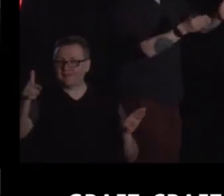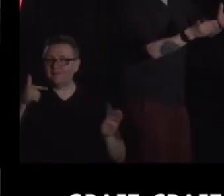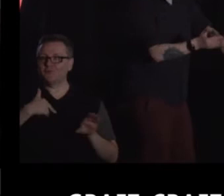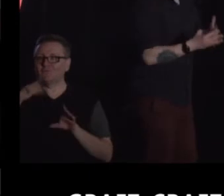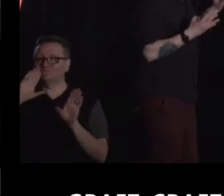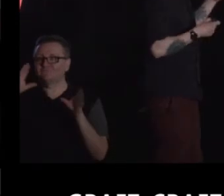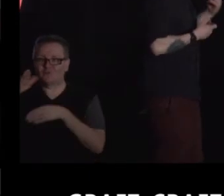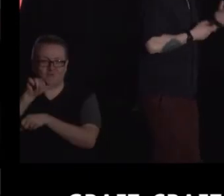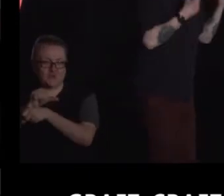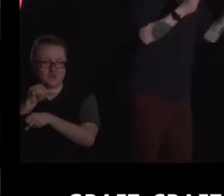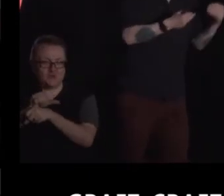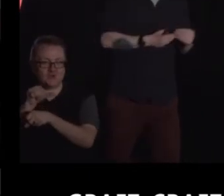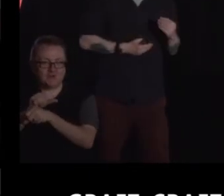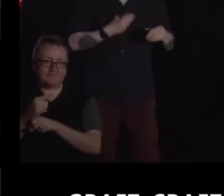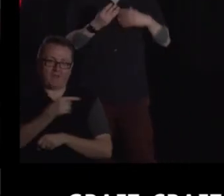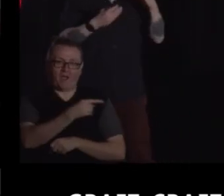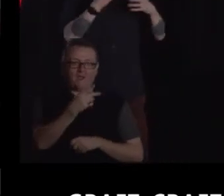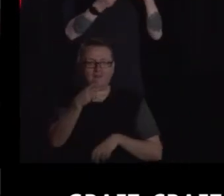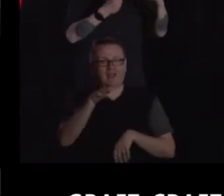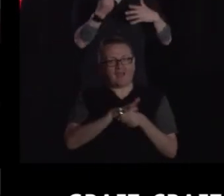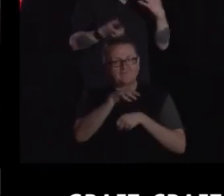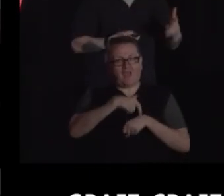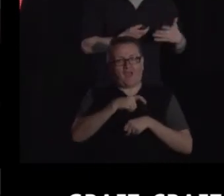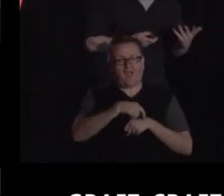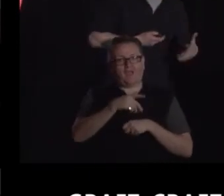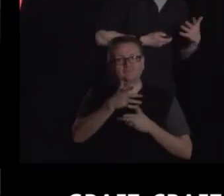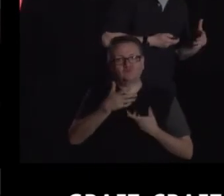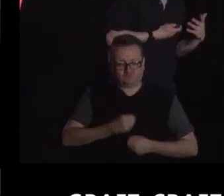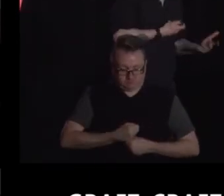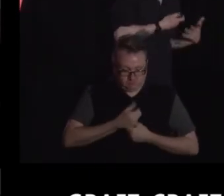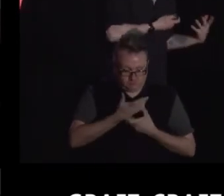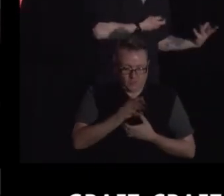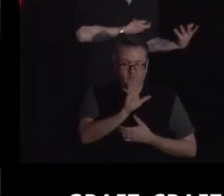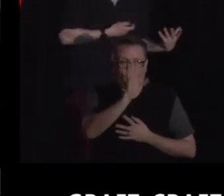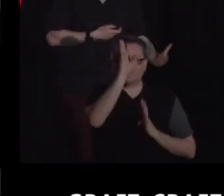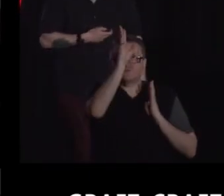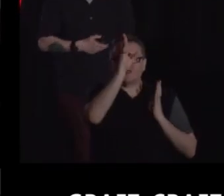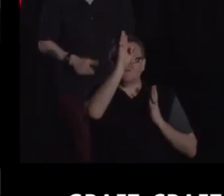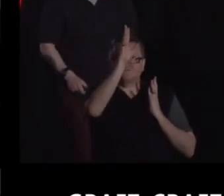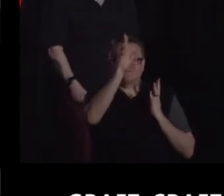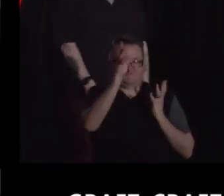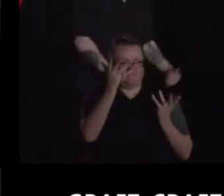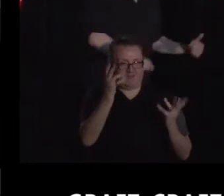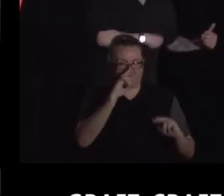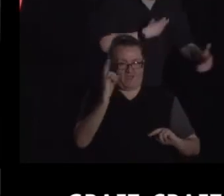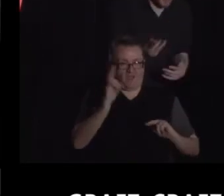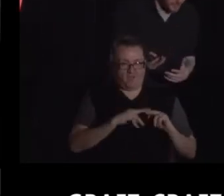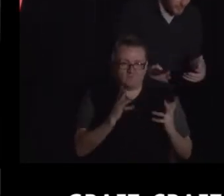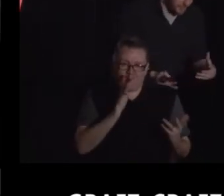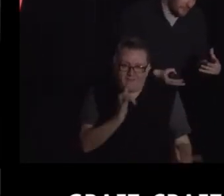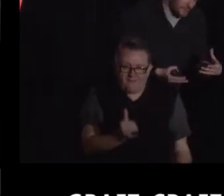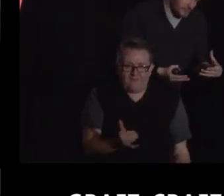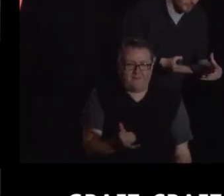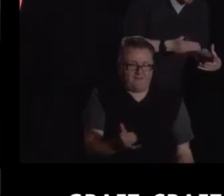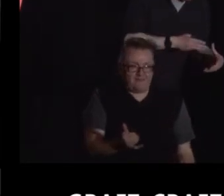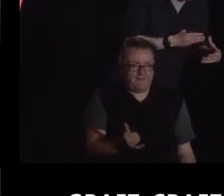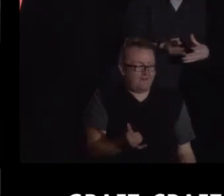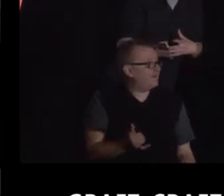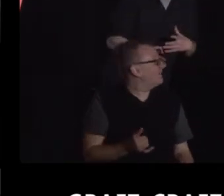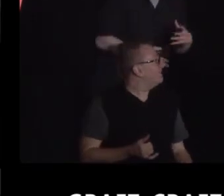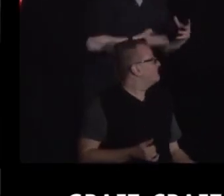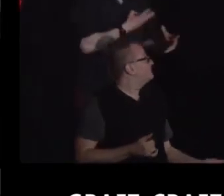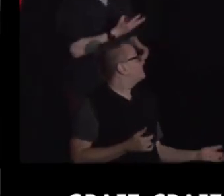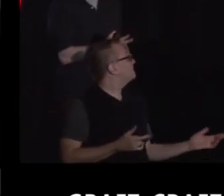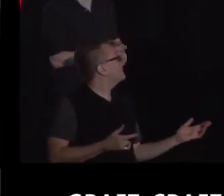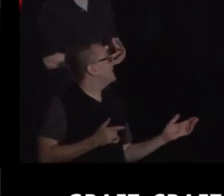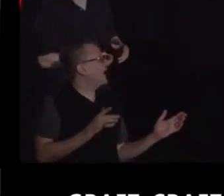stuff if you need to, but, you know, give yourself that time to expend that energy and to have fun with it. And then just sort of use that